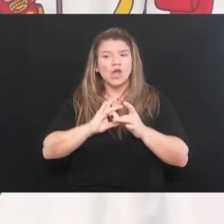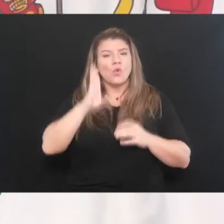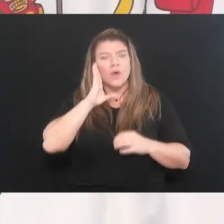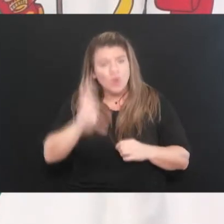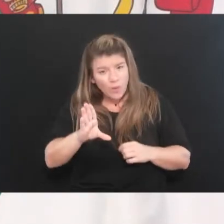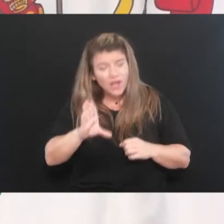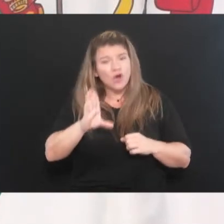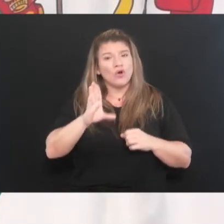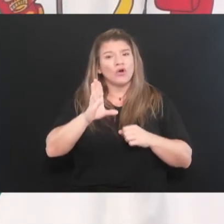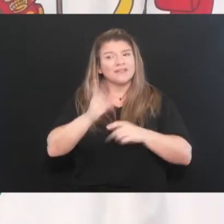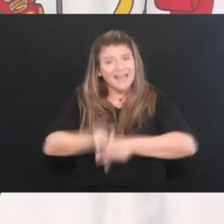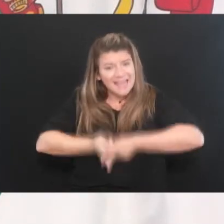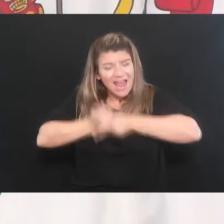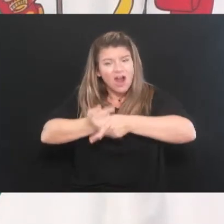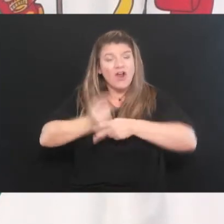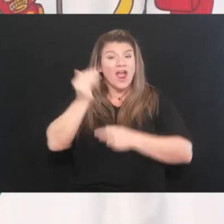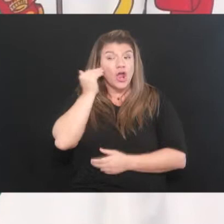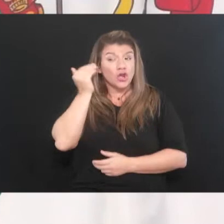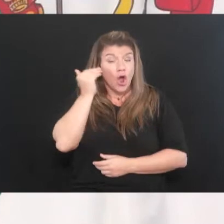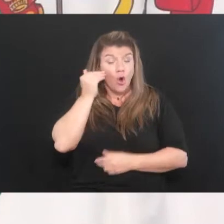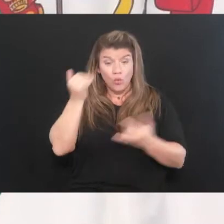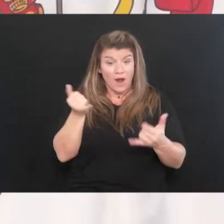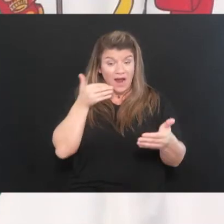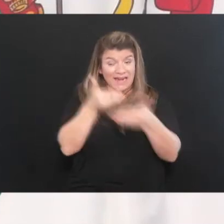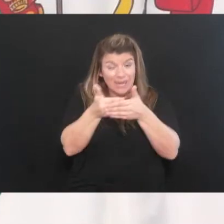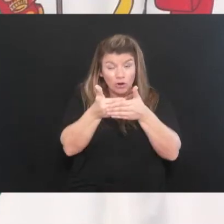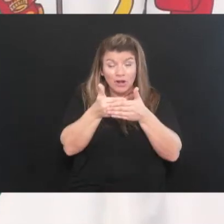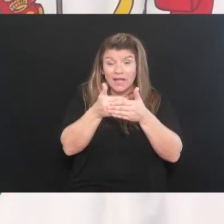that nearly 90%